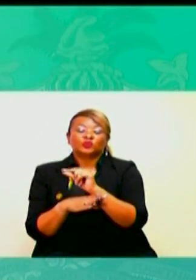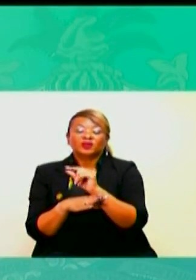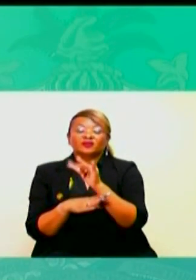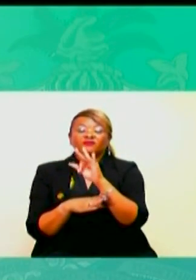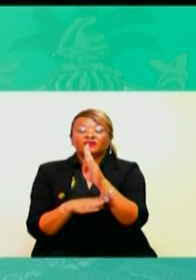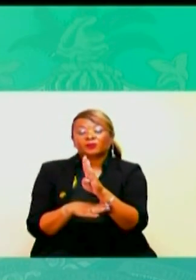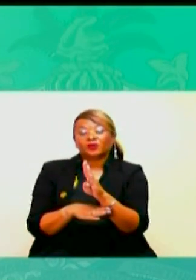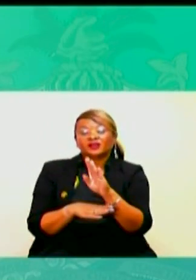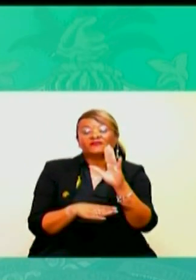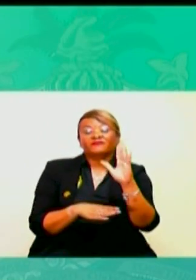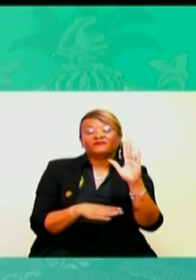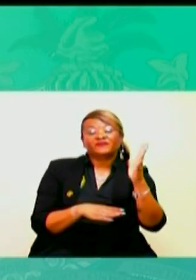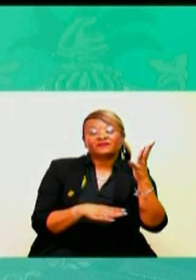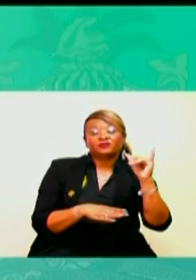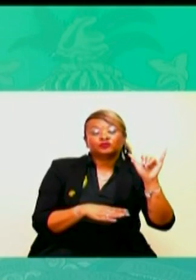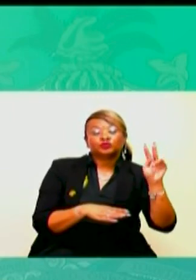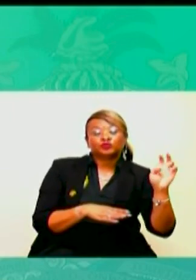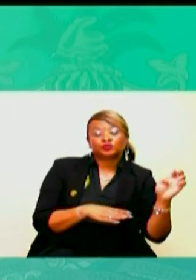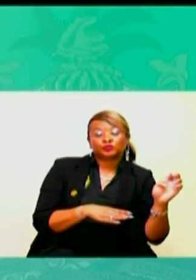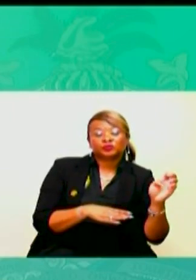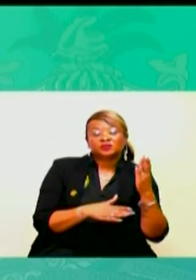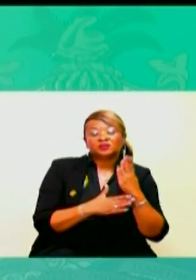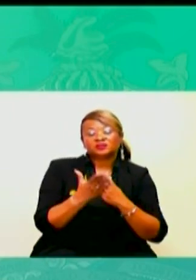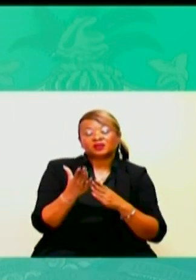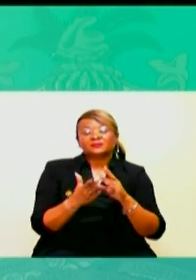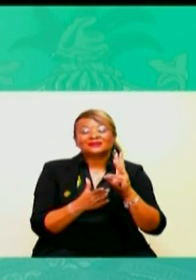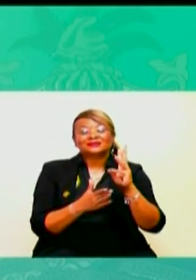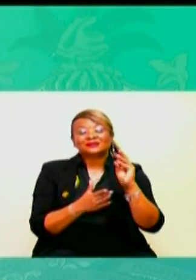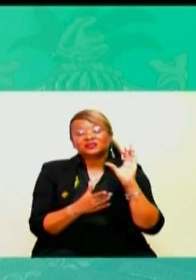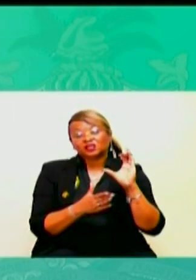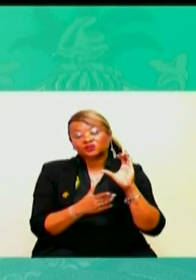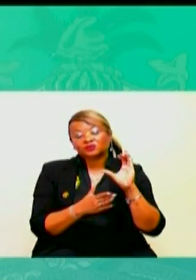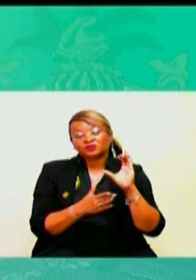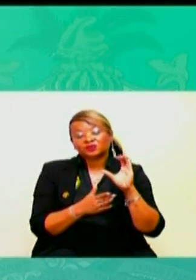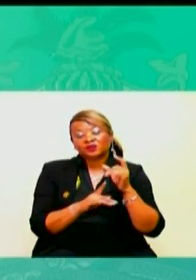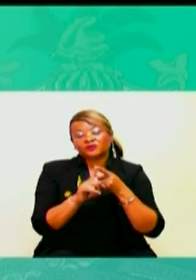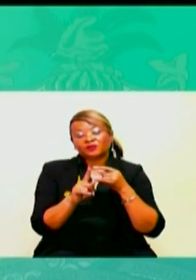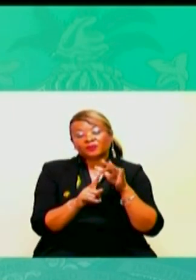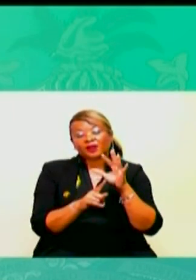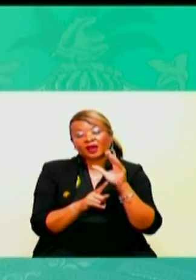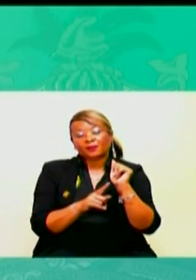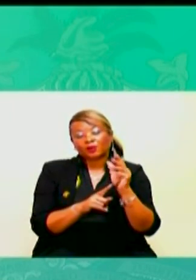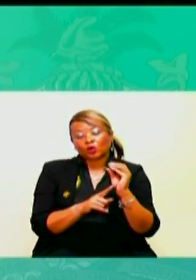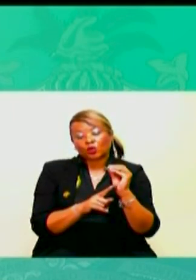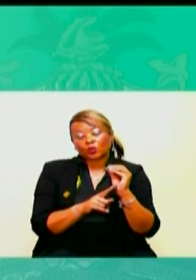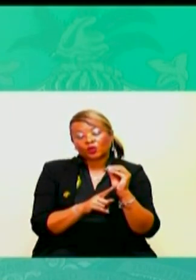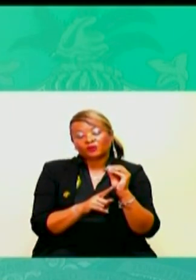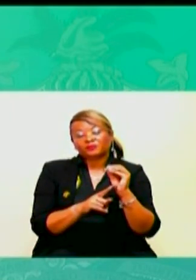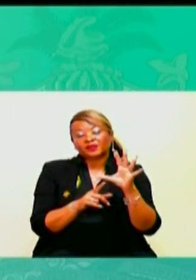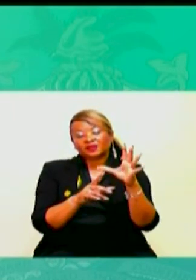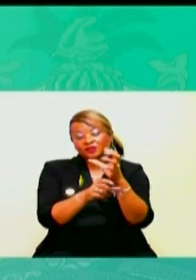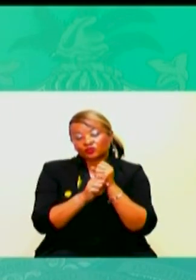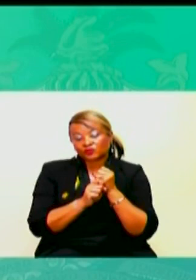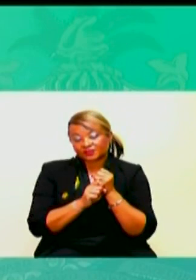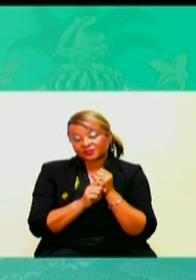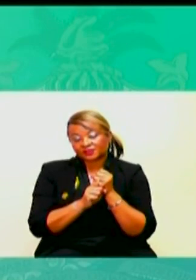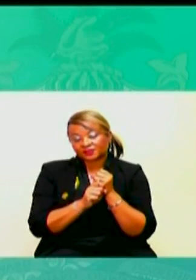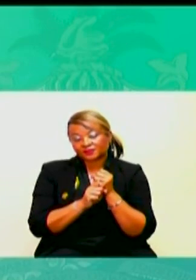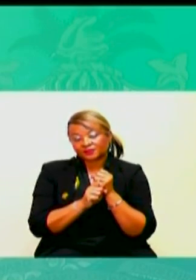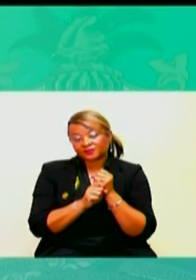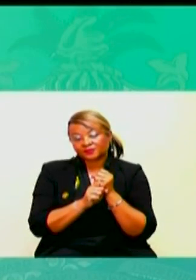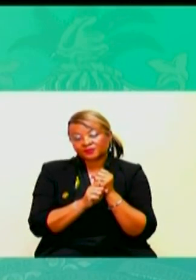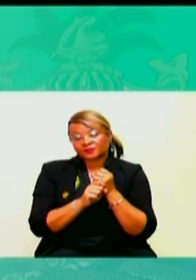and the 5th of June, some 630 migrants from Abaco have been taken into custody. Of that,